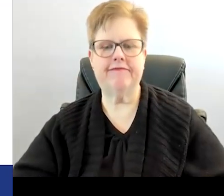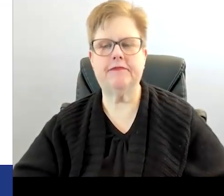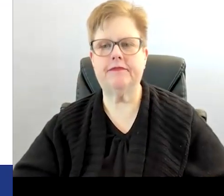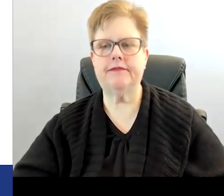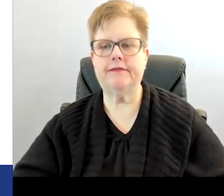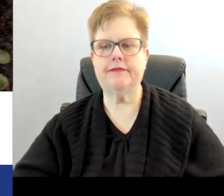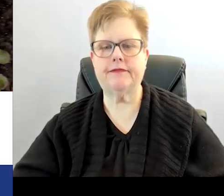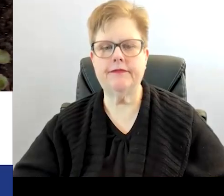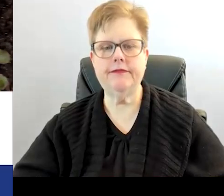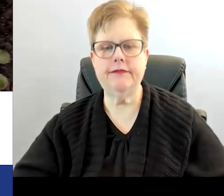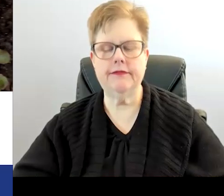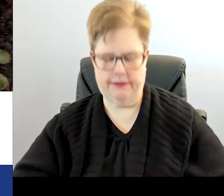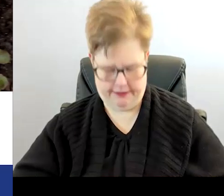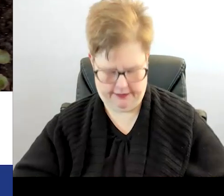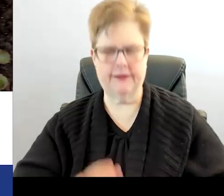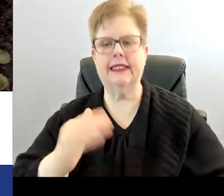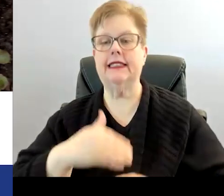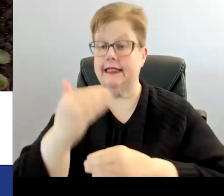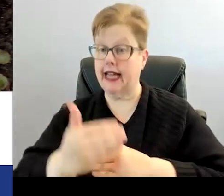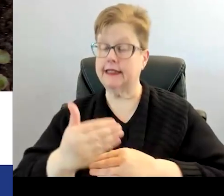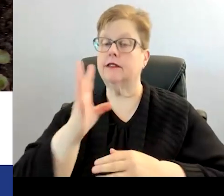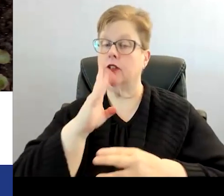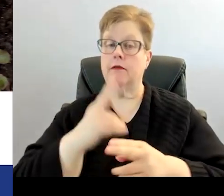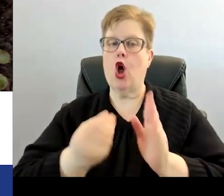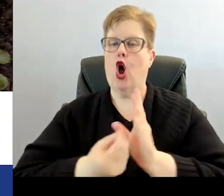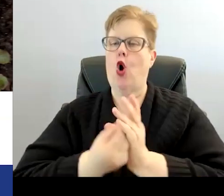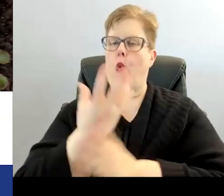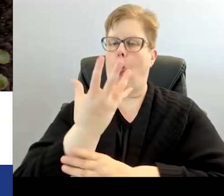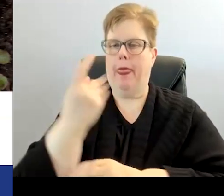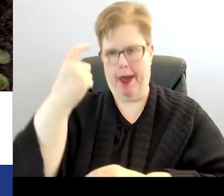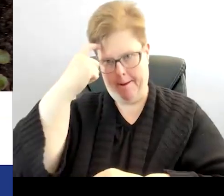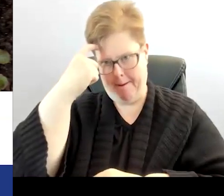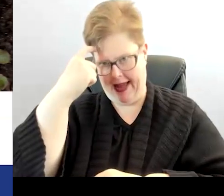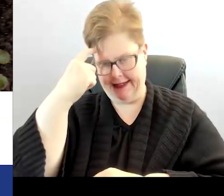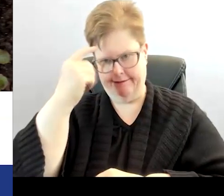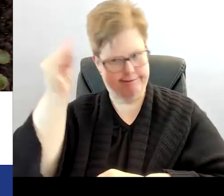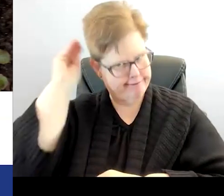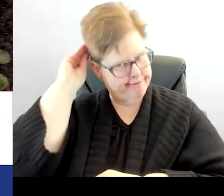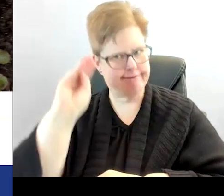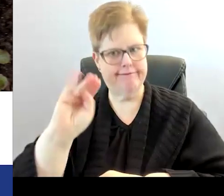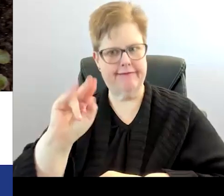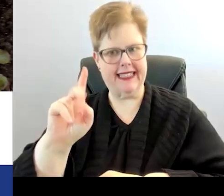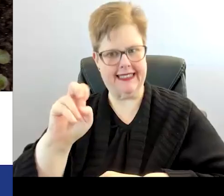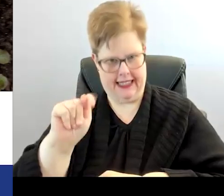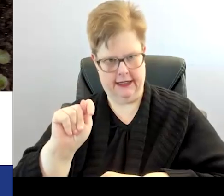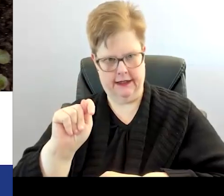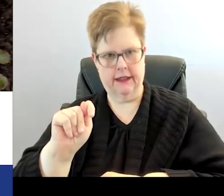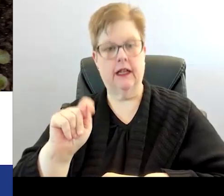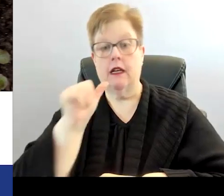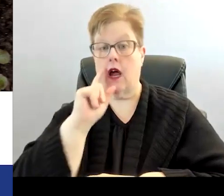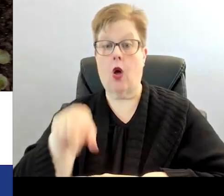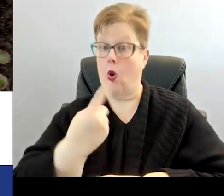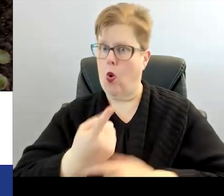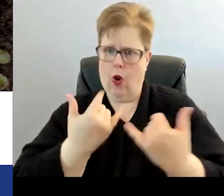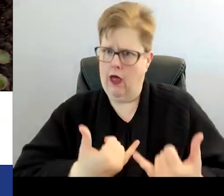So next, I want to highlight growth mindset. First year throughout, because we are not only here for you